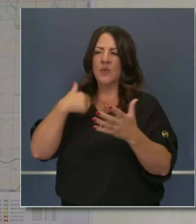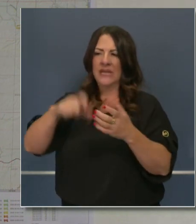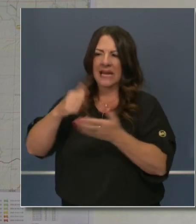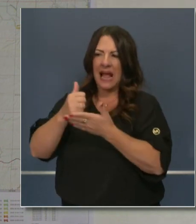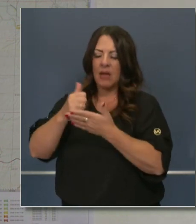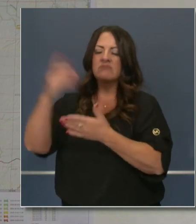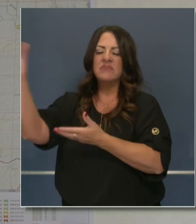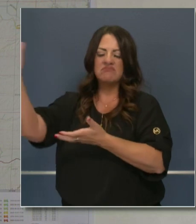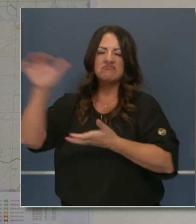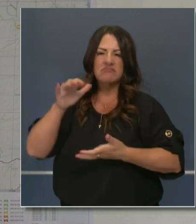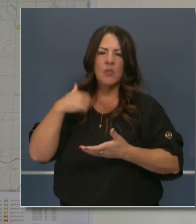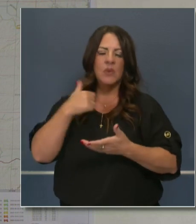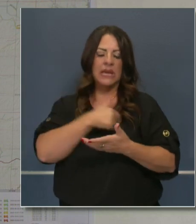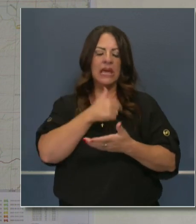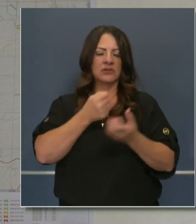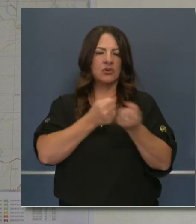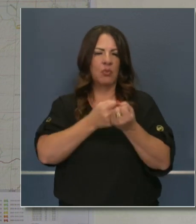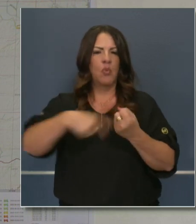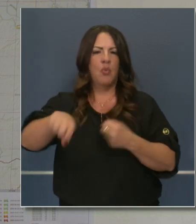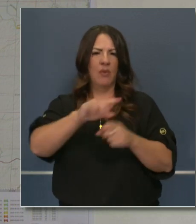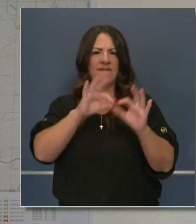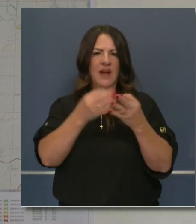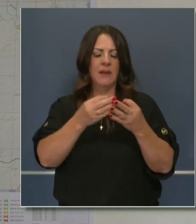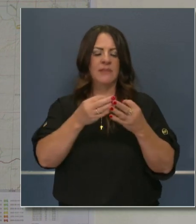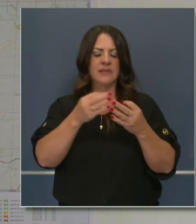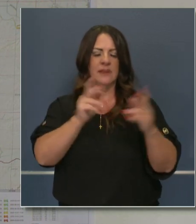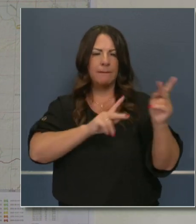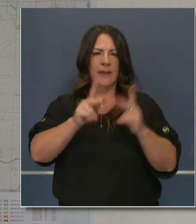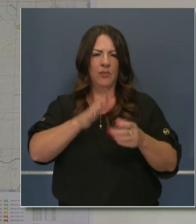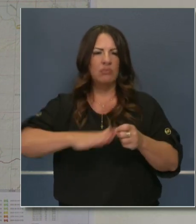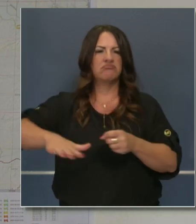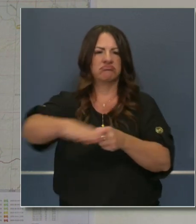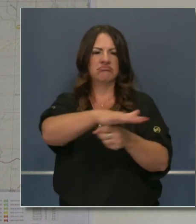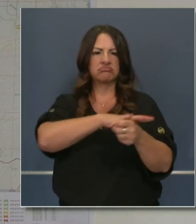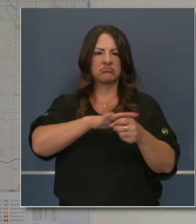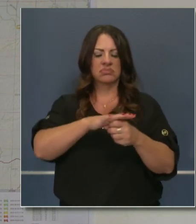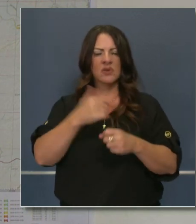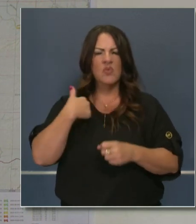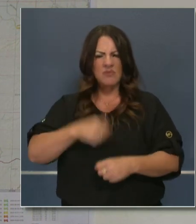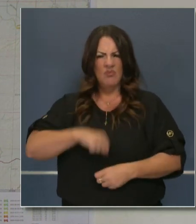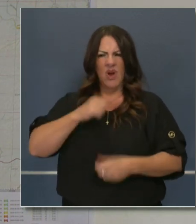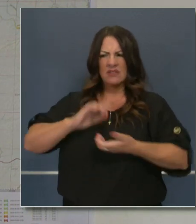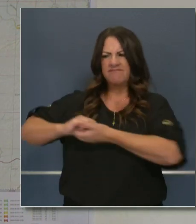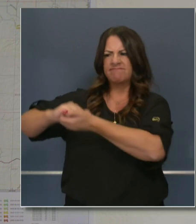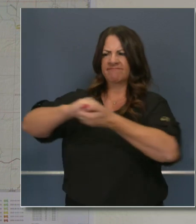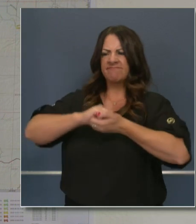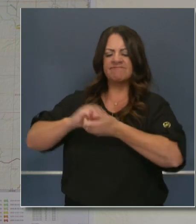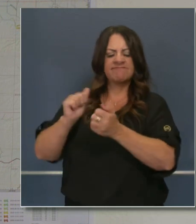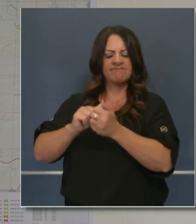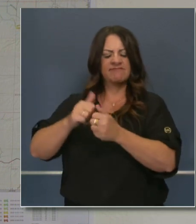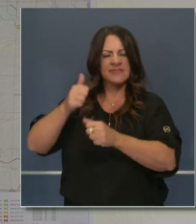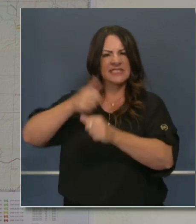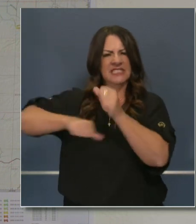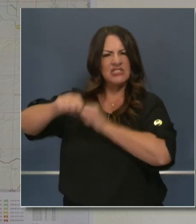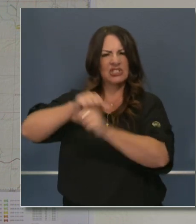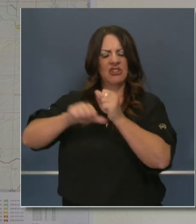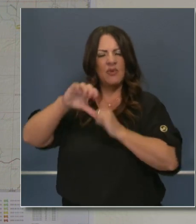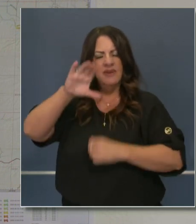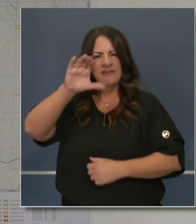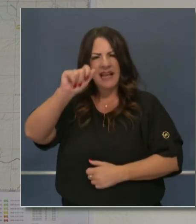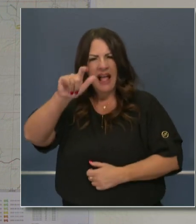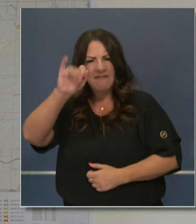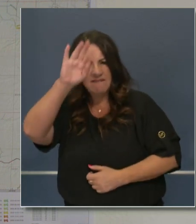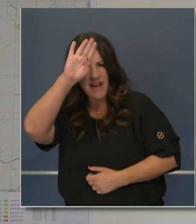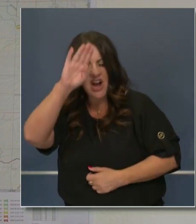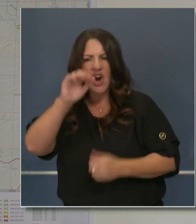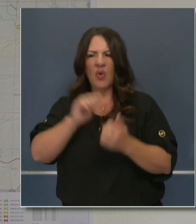to do that, and we're very proud to be working as part of our interagency team here in the state with CAL FIRE in the lead, and then with the local